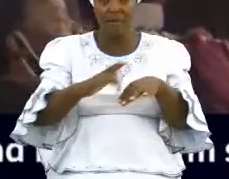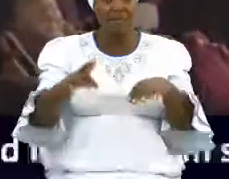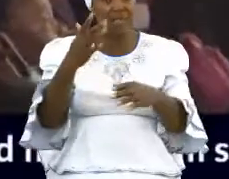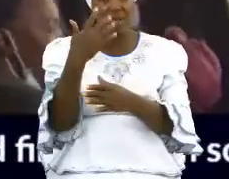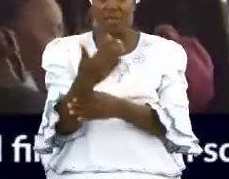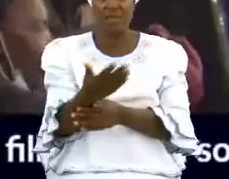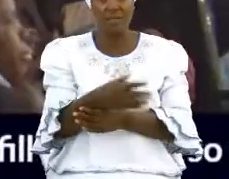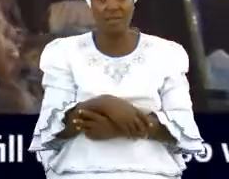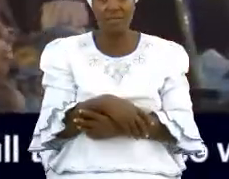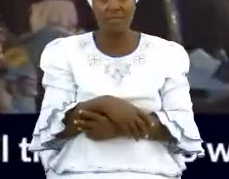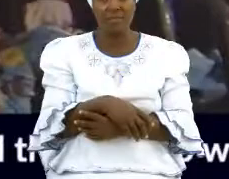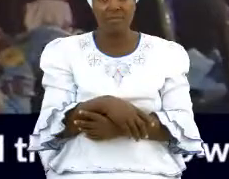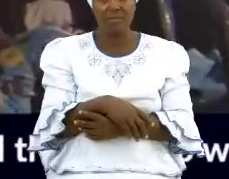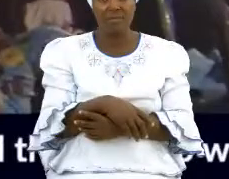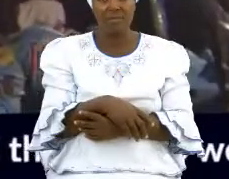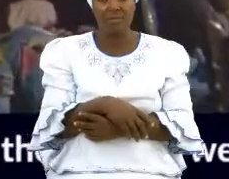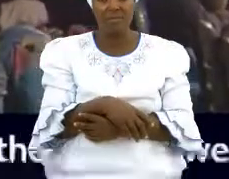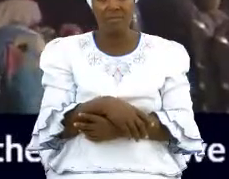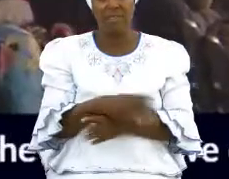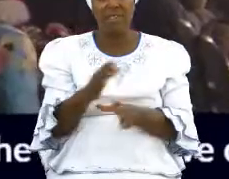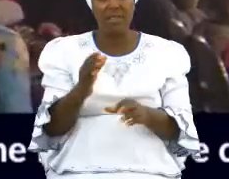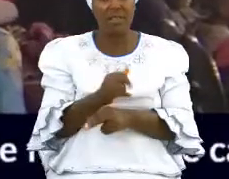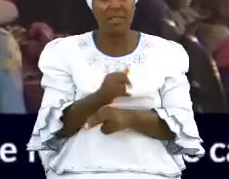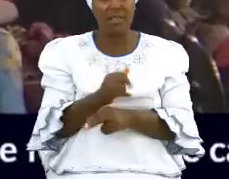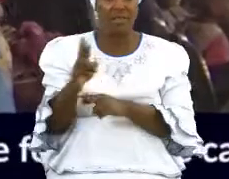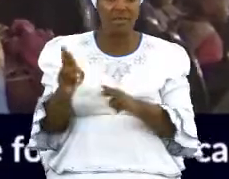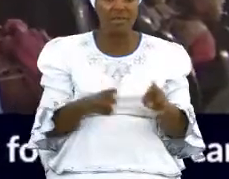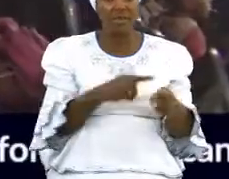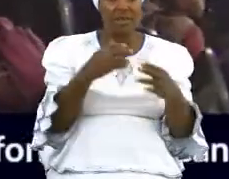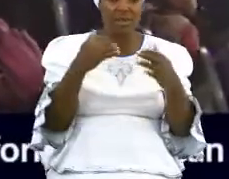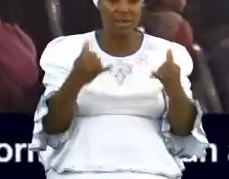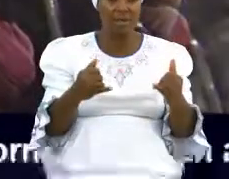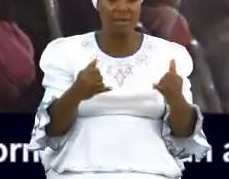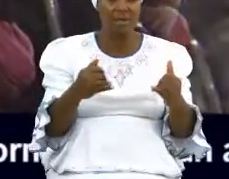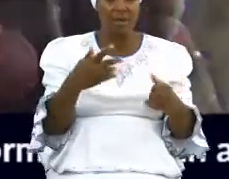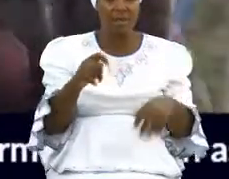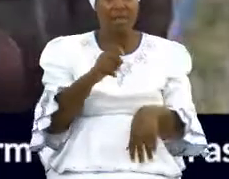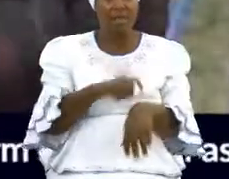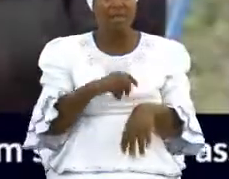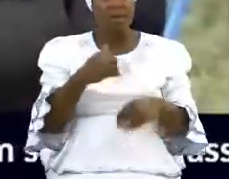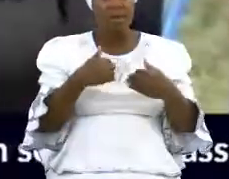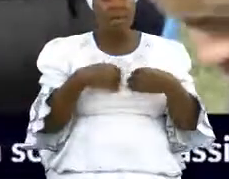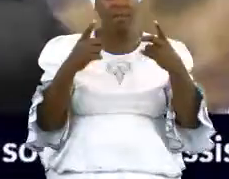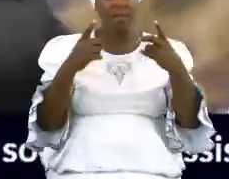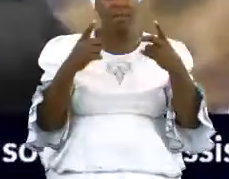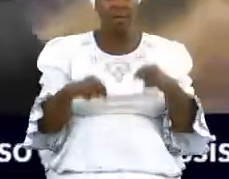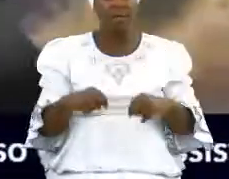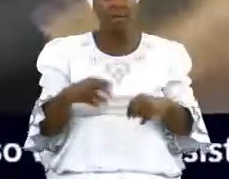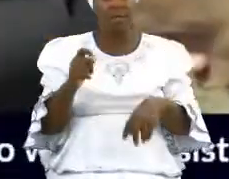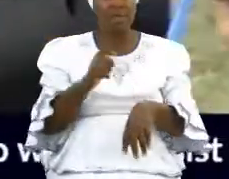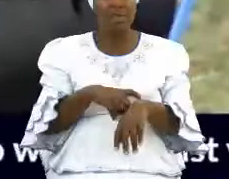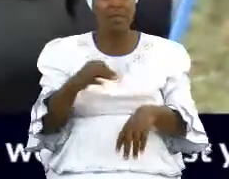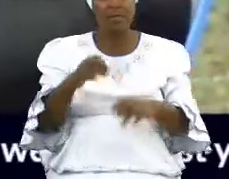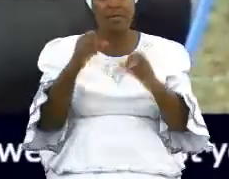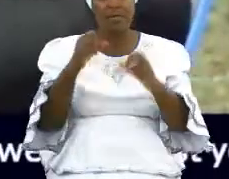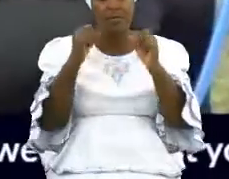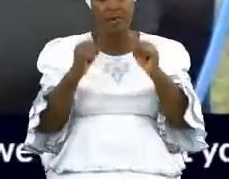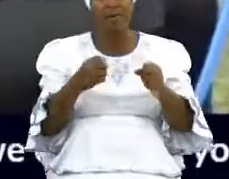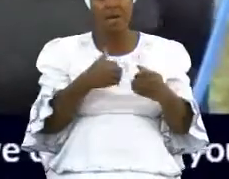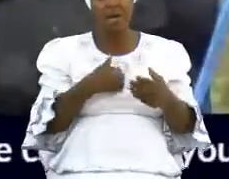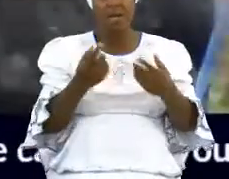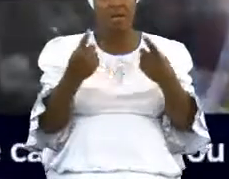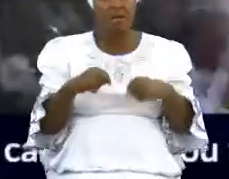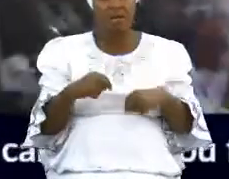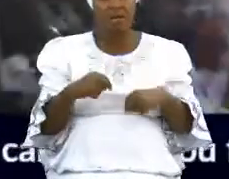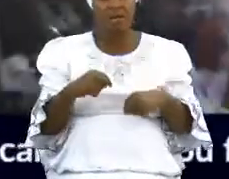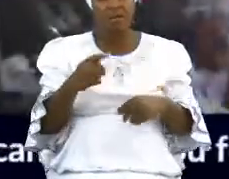Okay, get ready now. The time has come. The time of power has come. The time